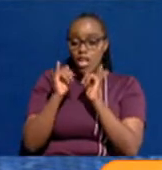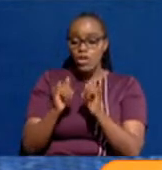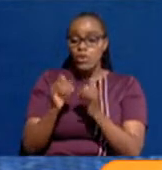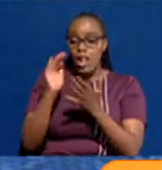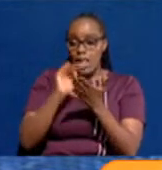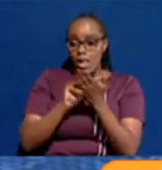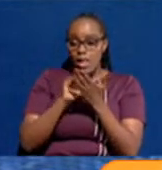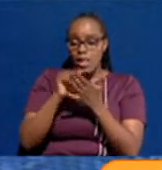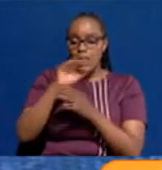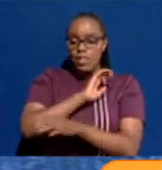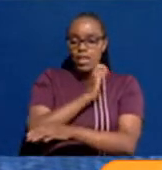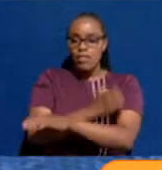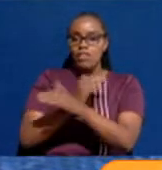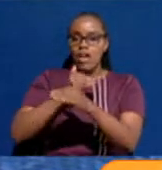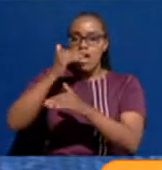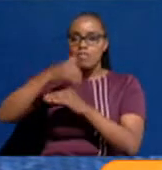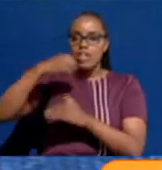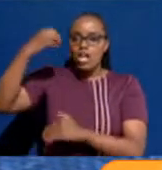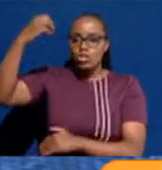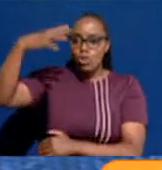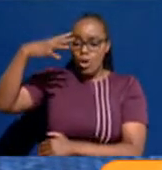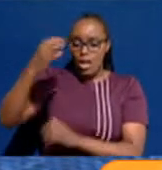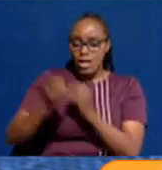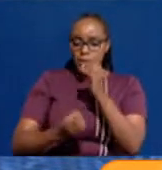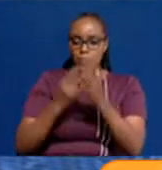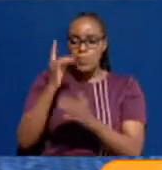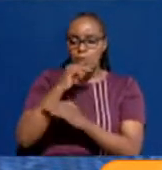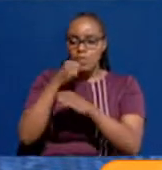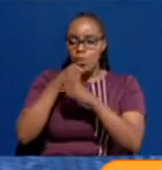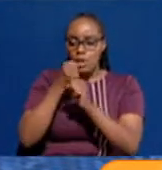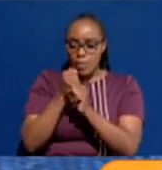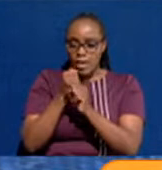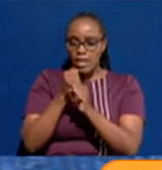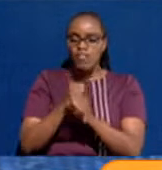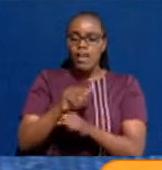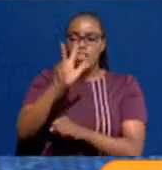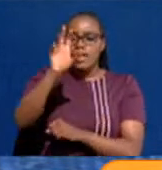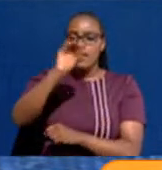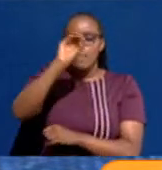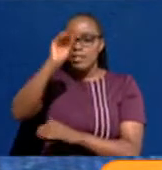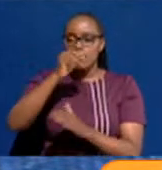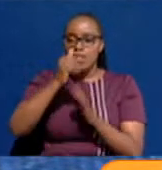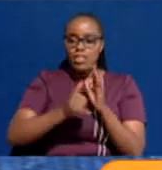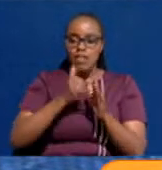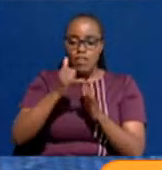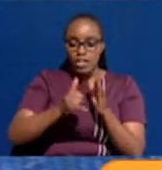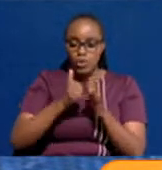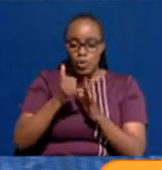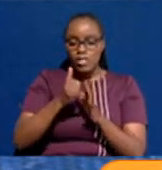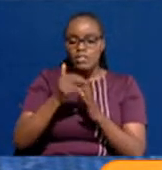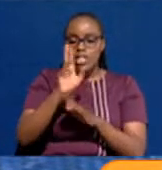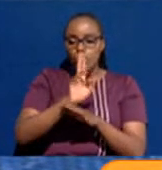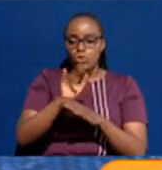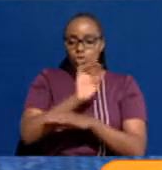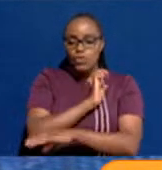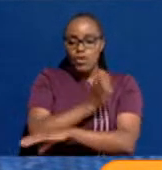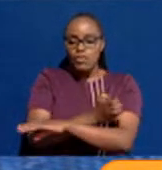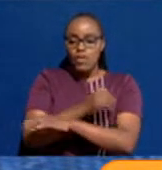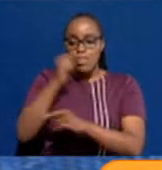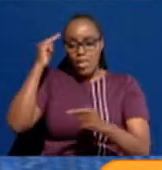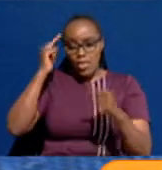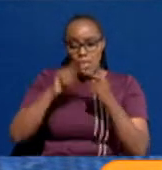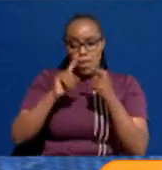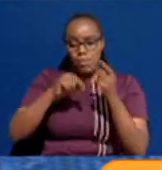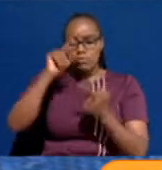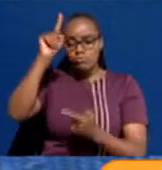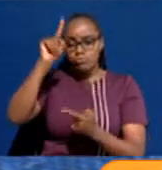after launching a solar power generation station that will generate 30% of the factory's energy in an effort to reduce its